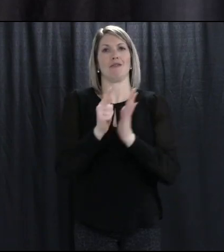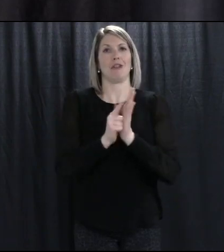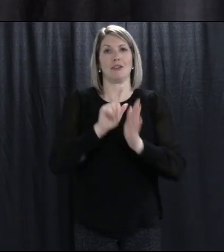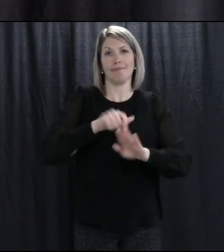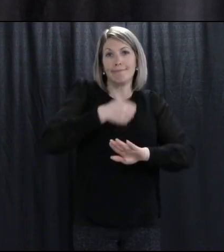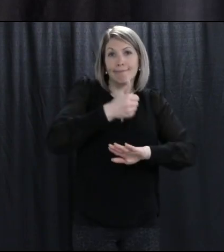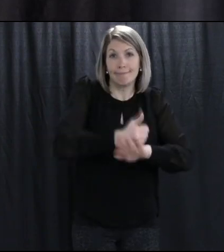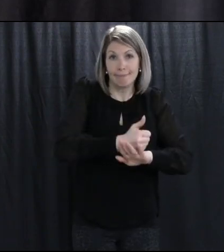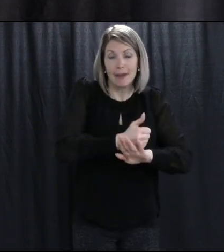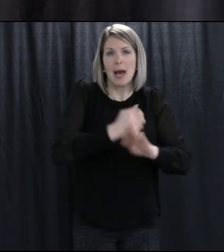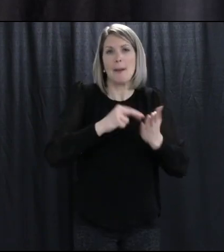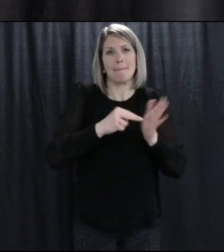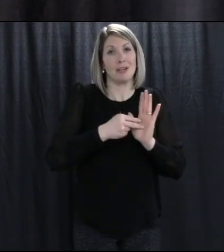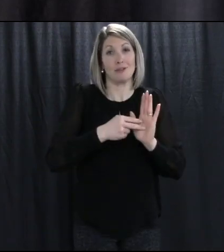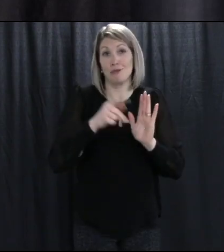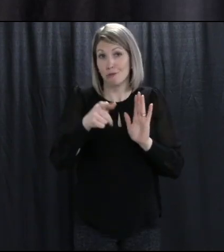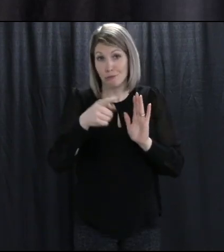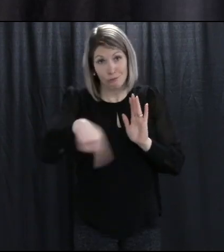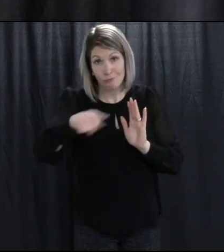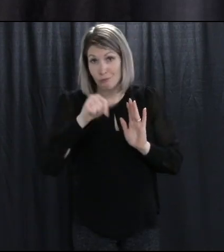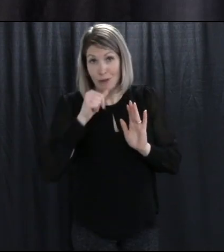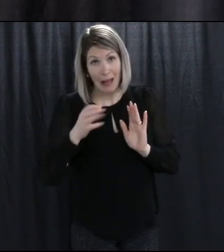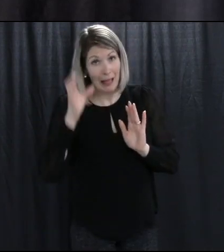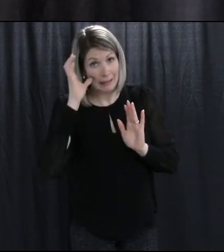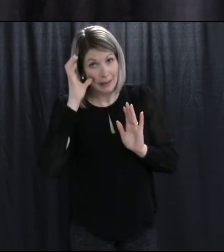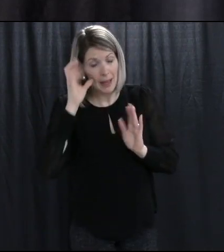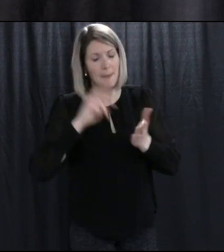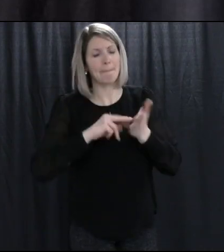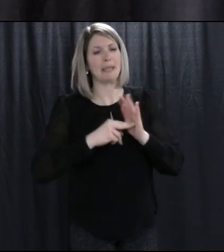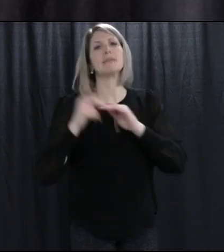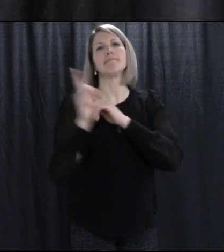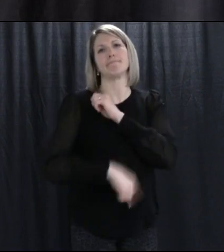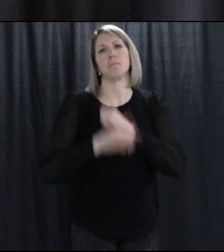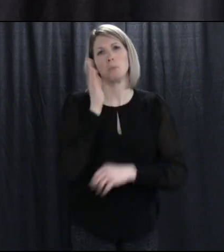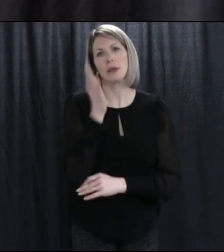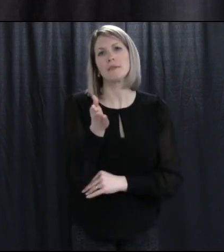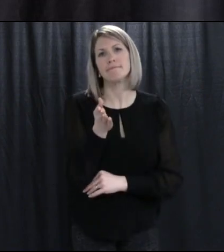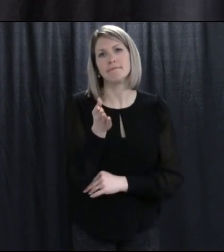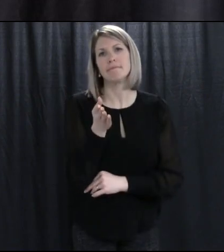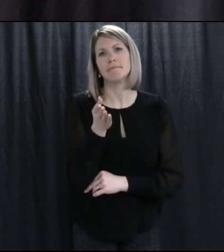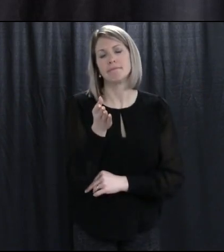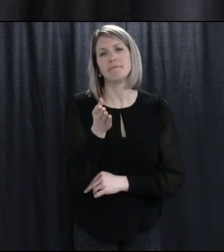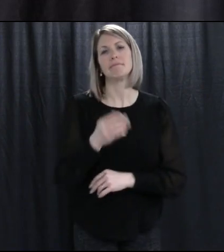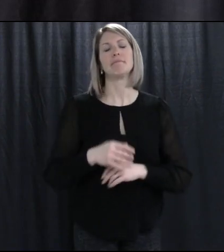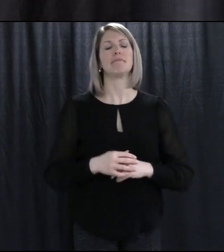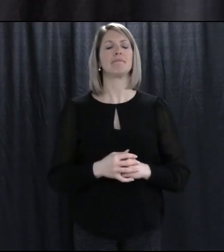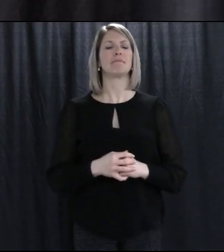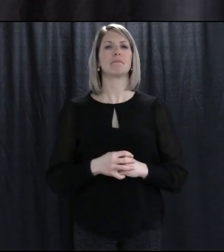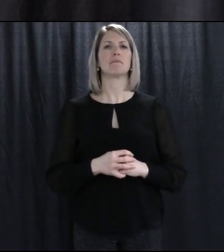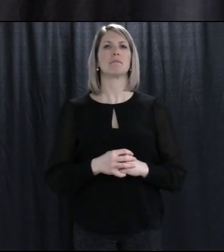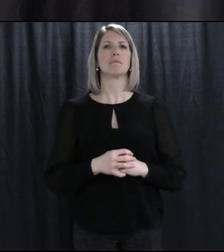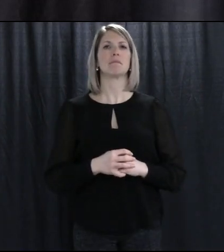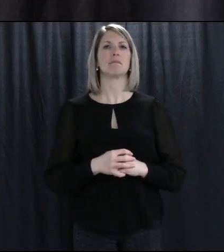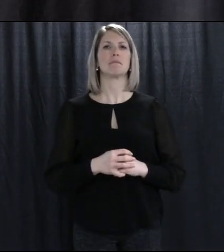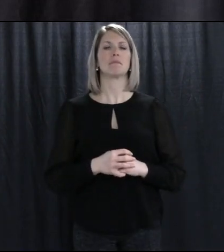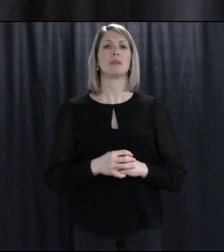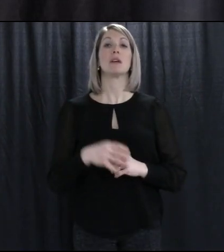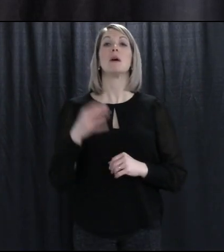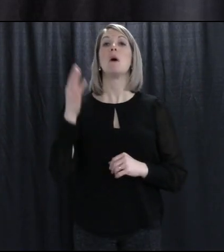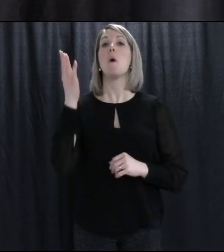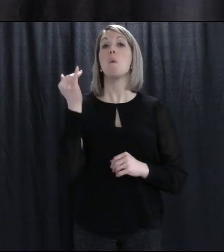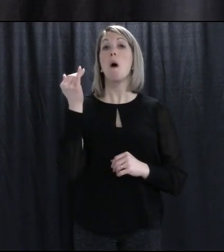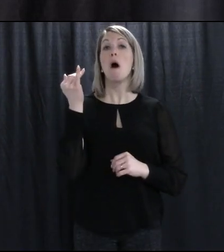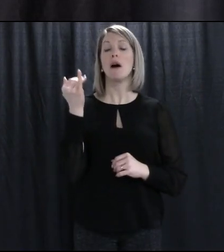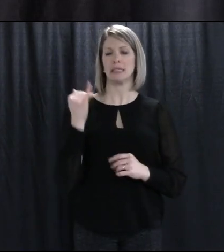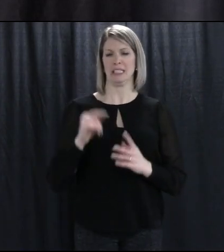significant risk of significant repercussions, as stated in the Act. This is done to get